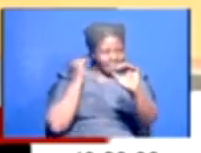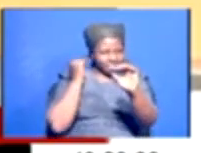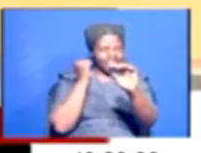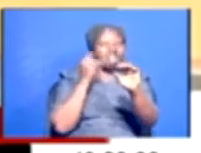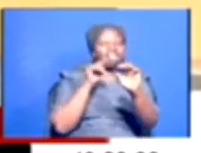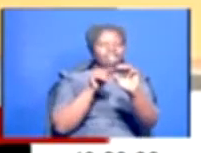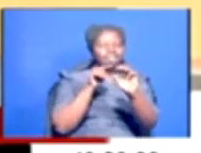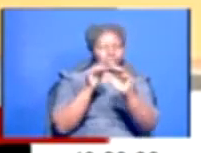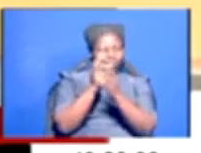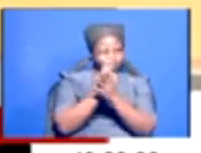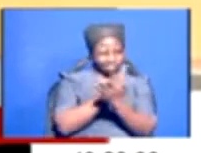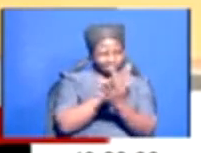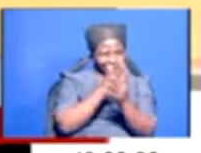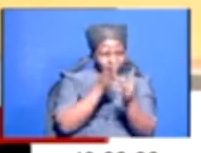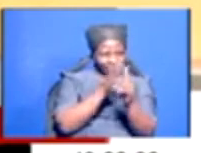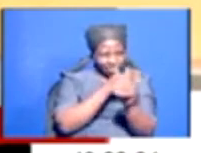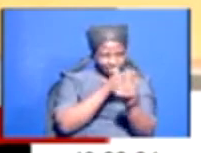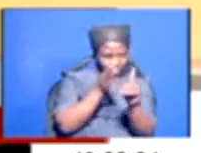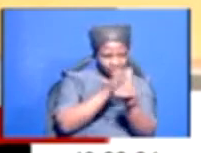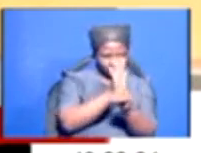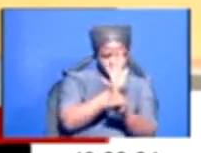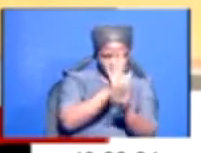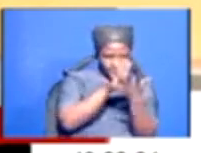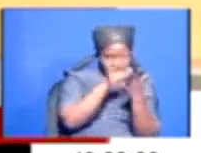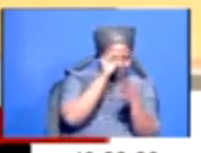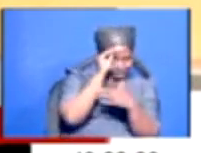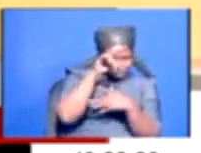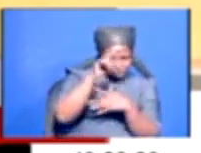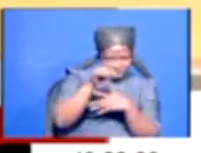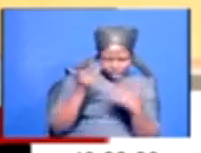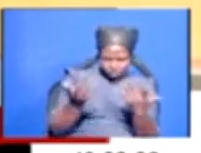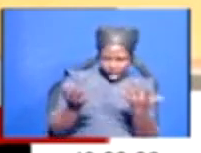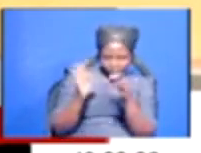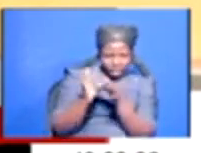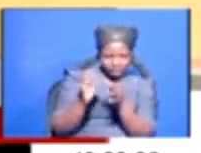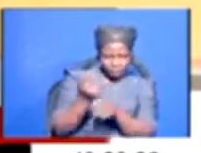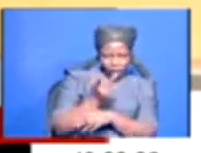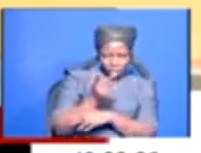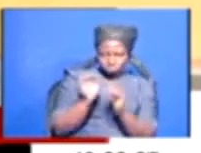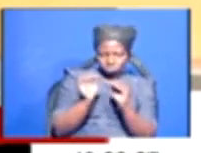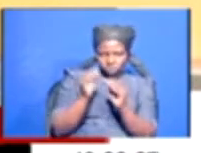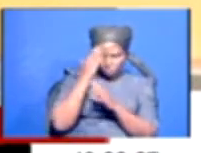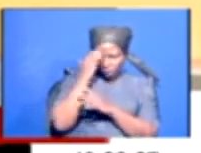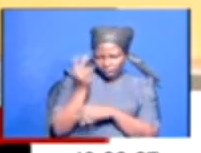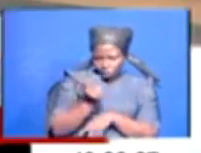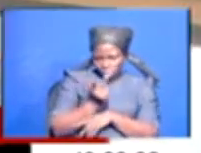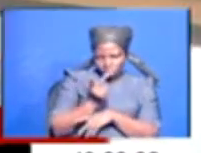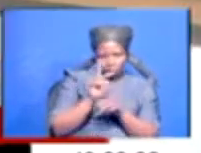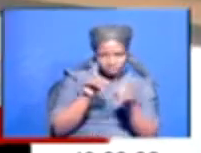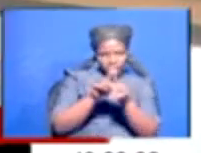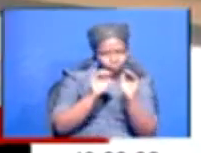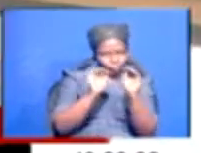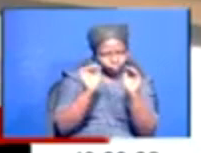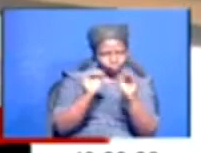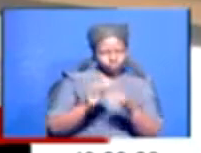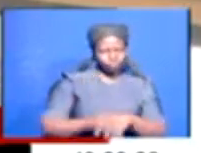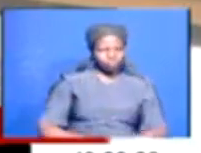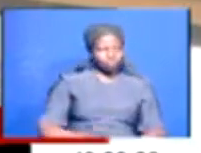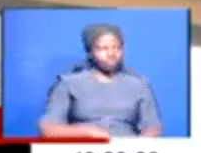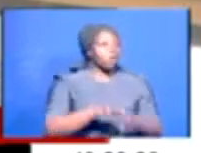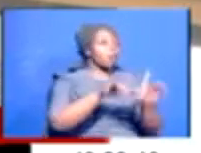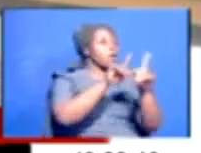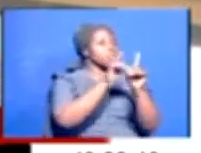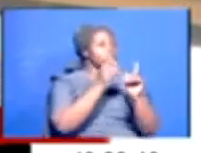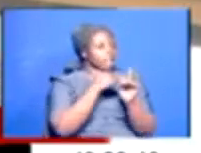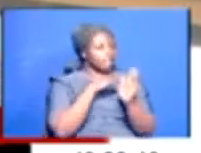to mingle them because throwing are not the same. Yeah. Now, there is also a story similar